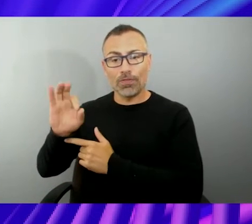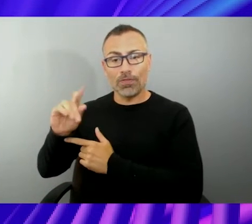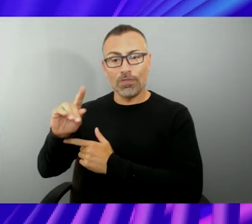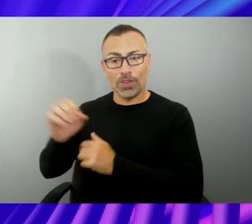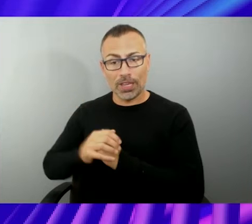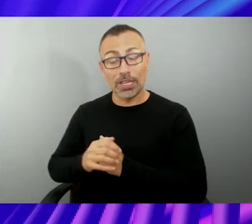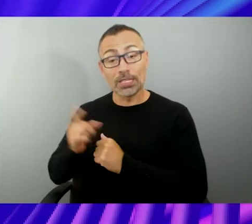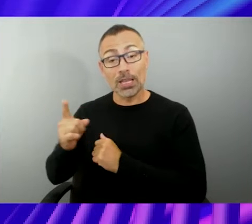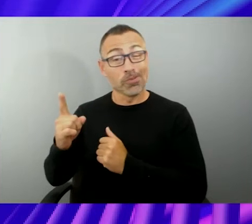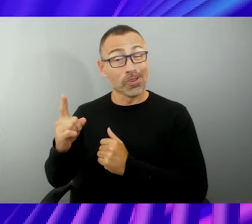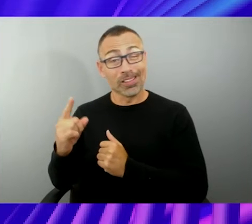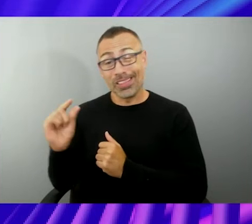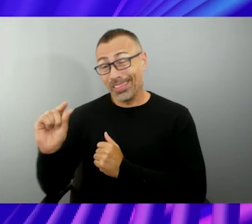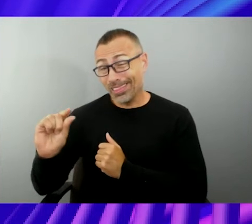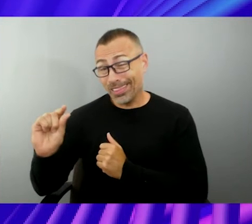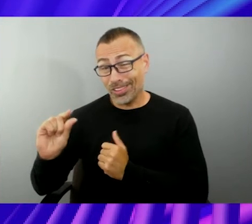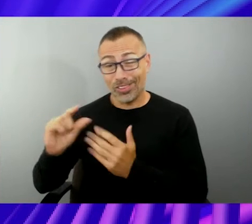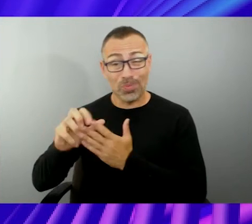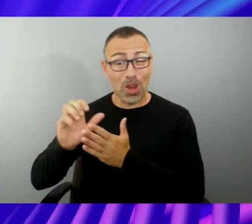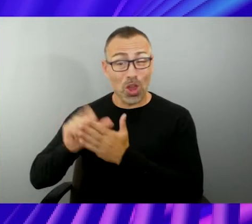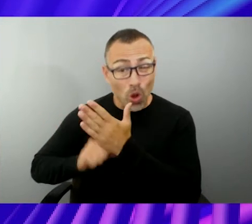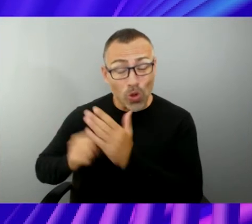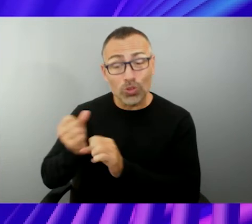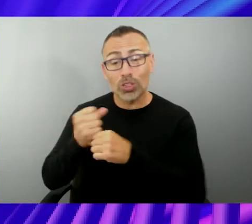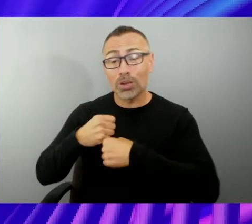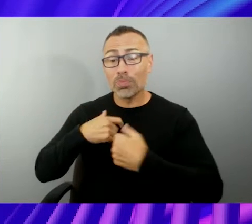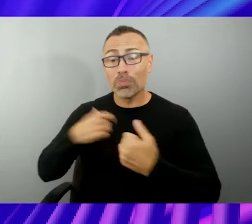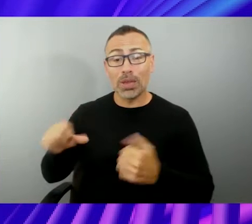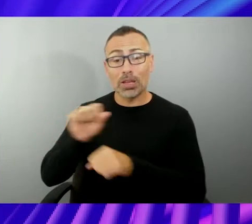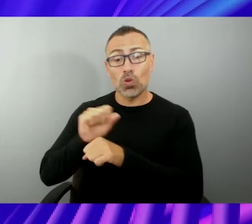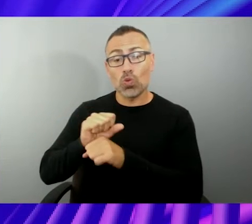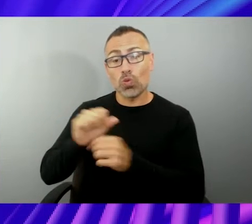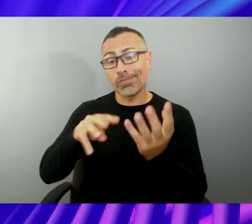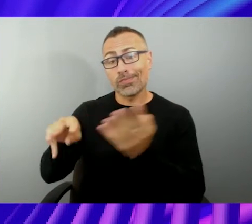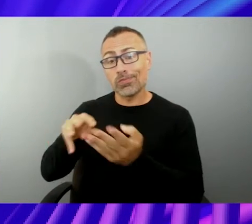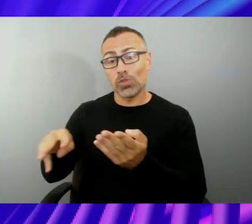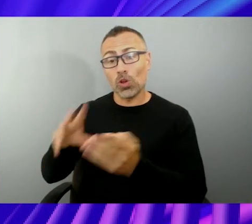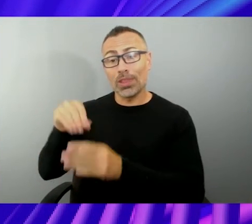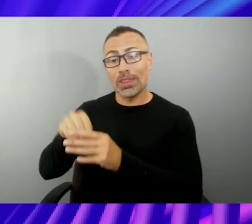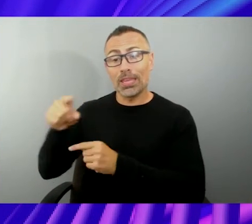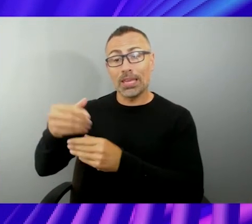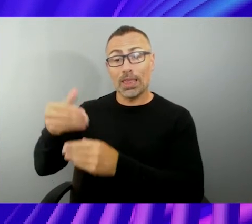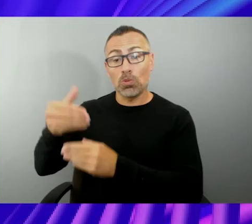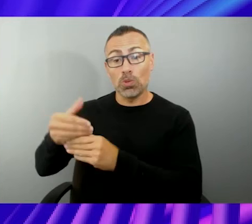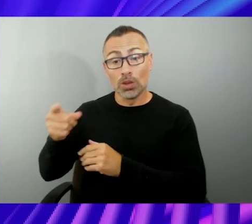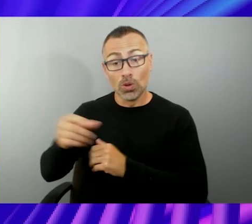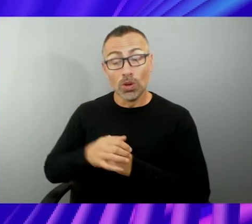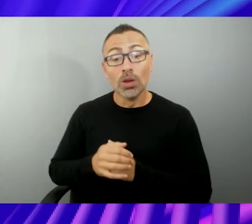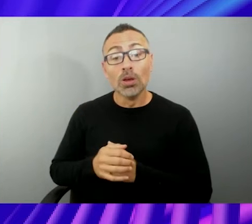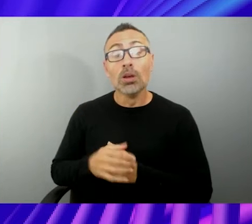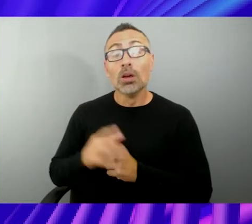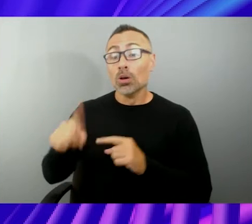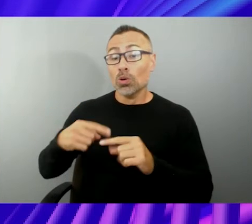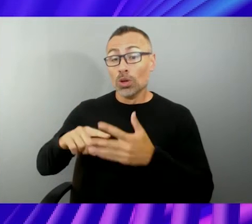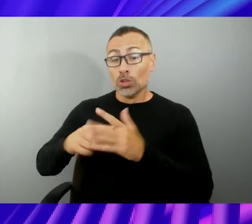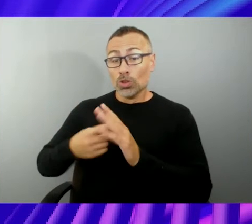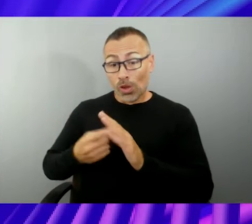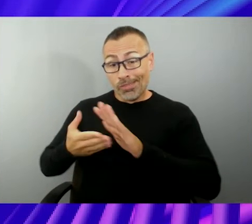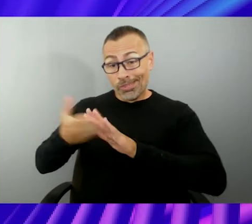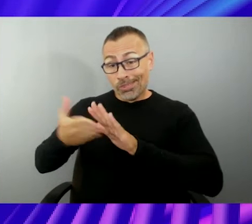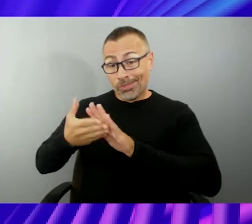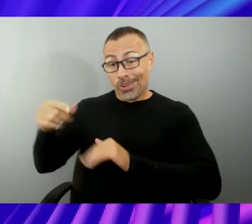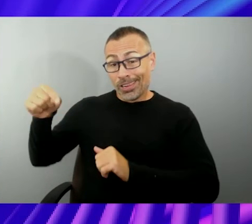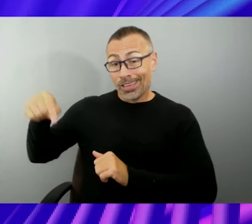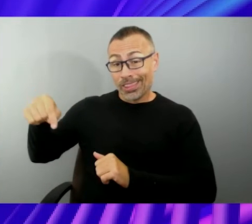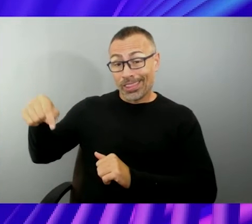actually create like an entire workflow that you can run directly from that window. And when you start running or executing that particular workflow, you